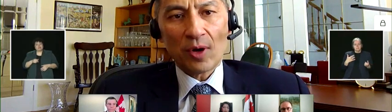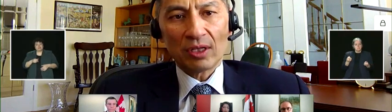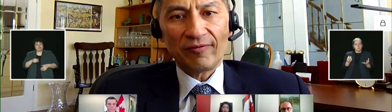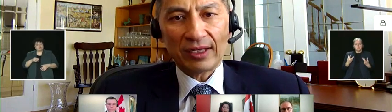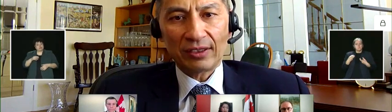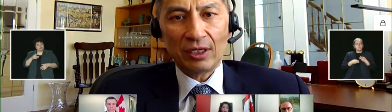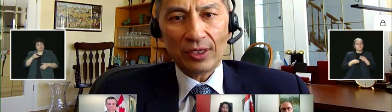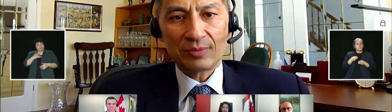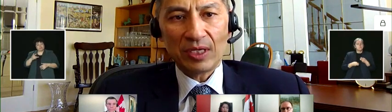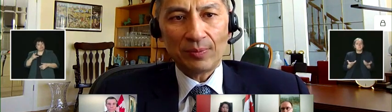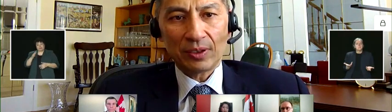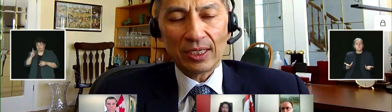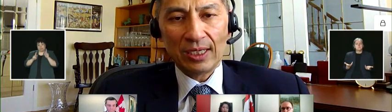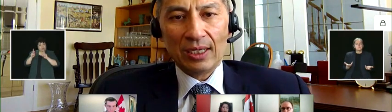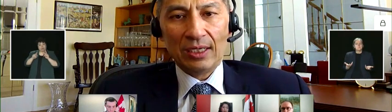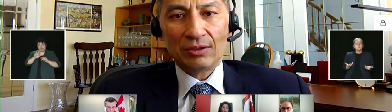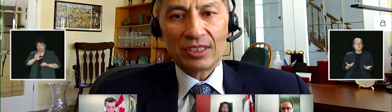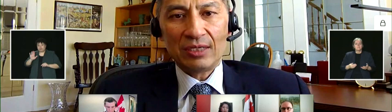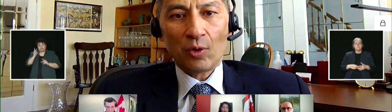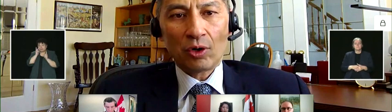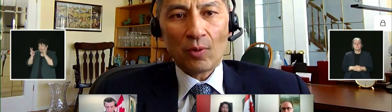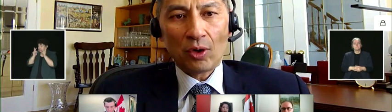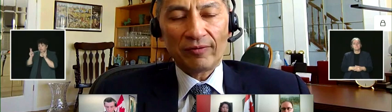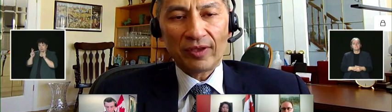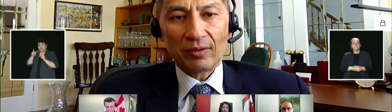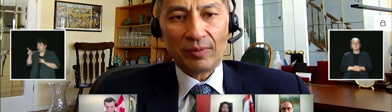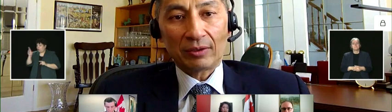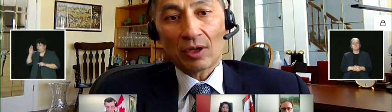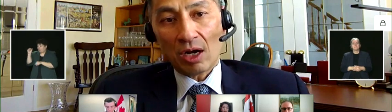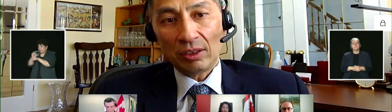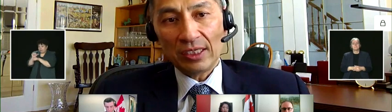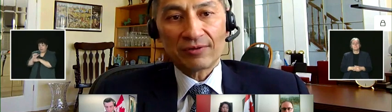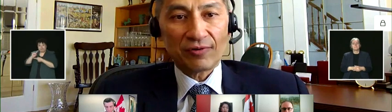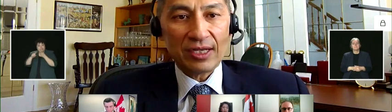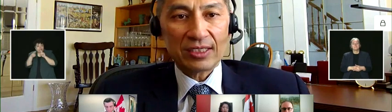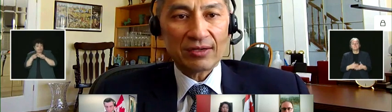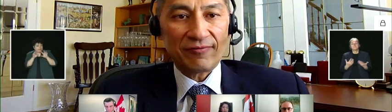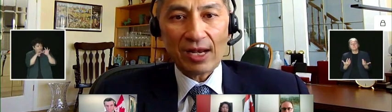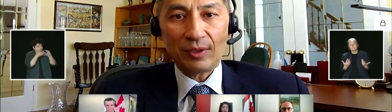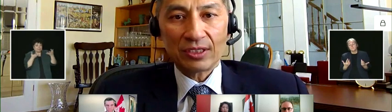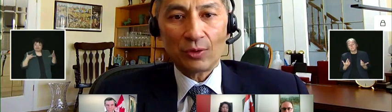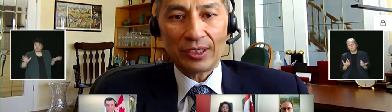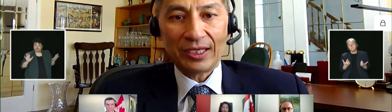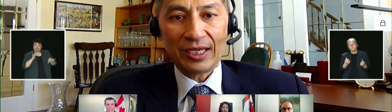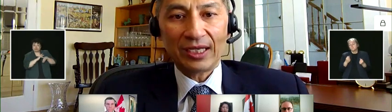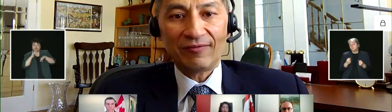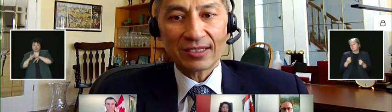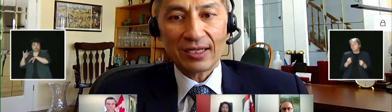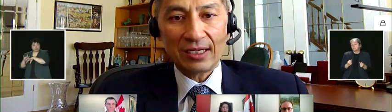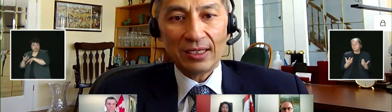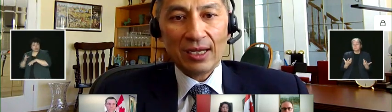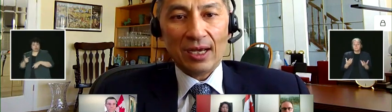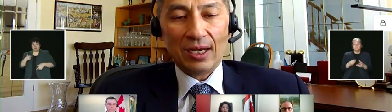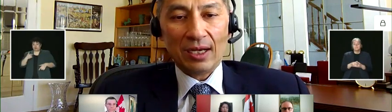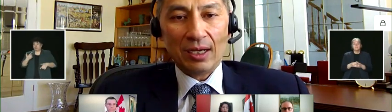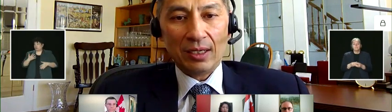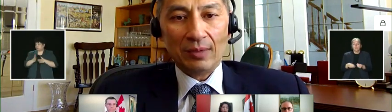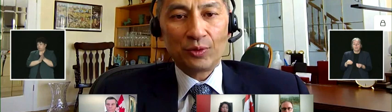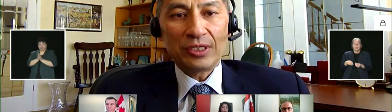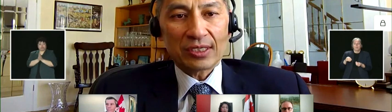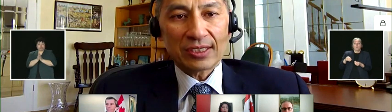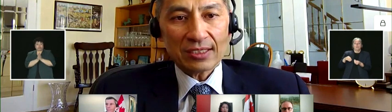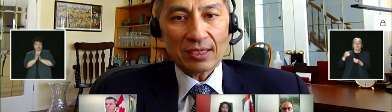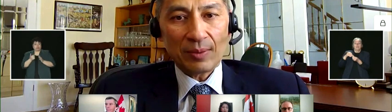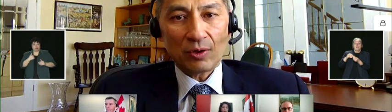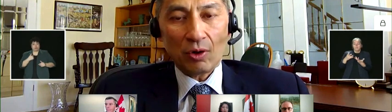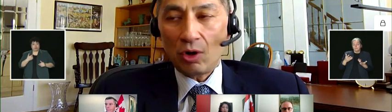a snowball effect. As people see more and more of their, be it colleagues, friends, family, and so on, getting vaccinated, it